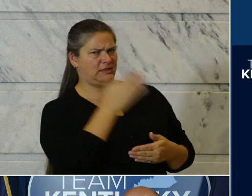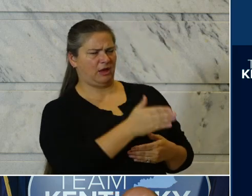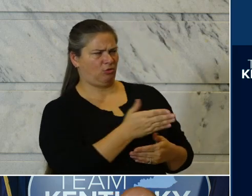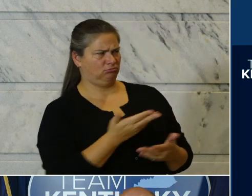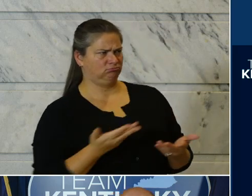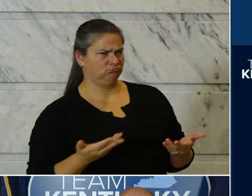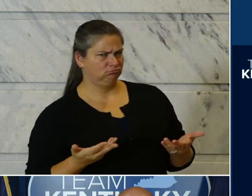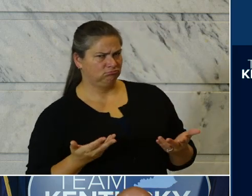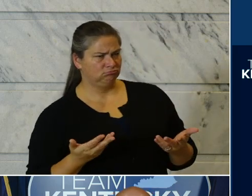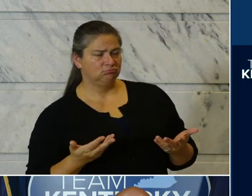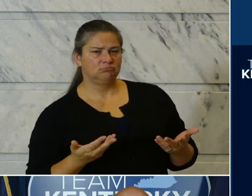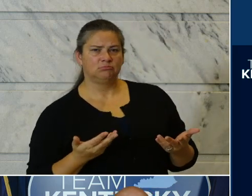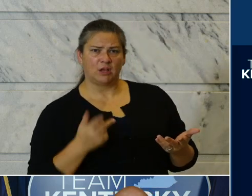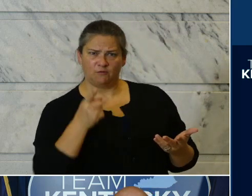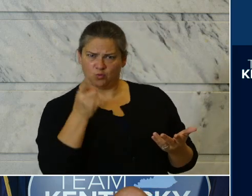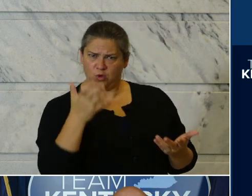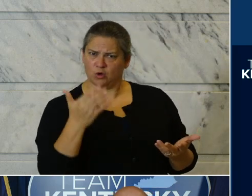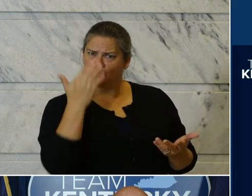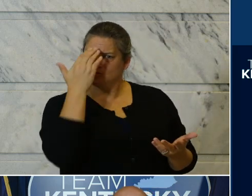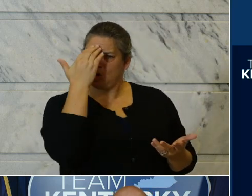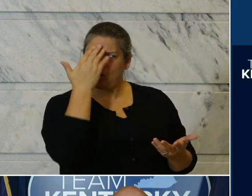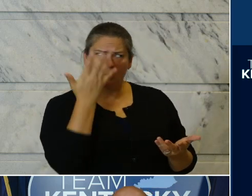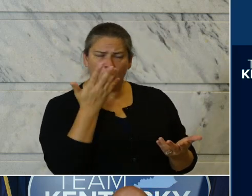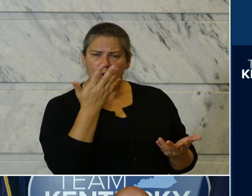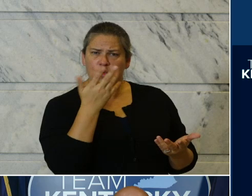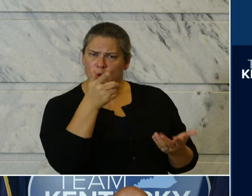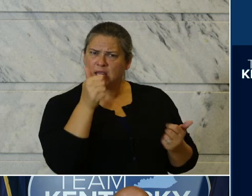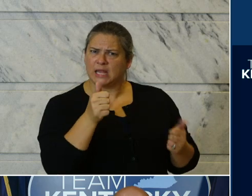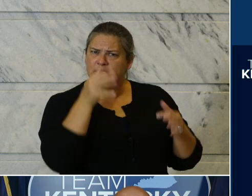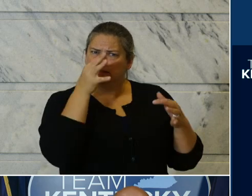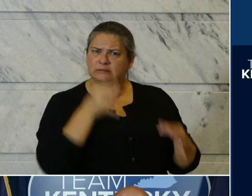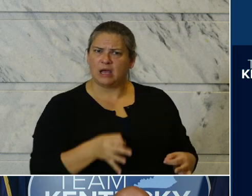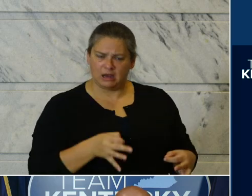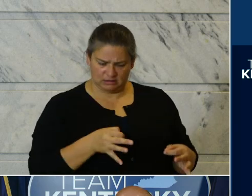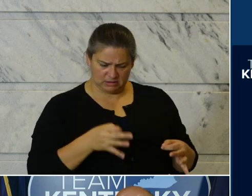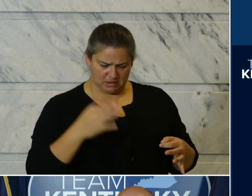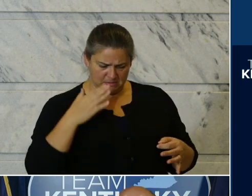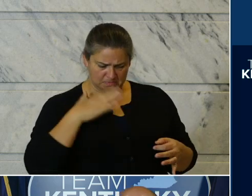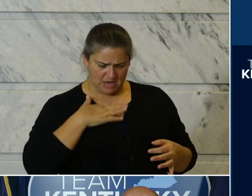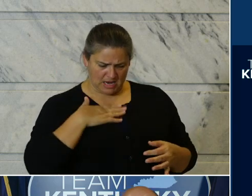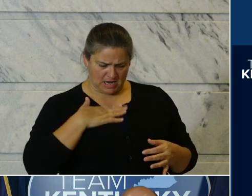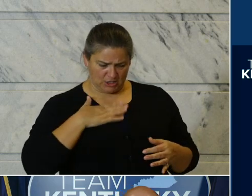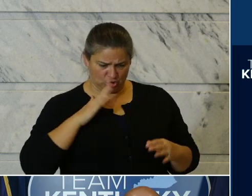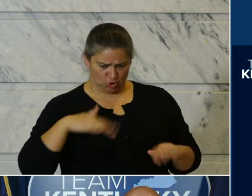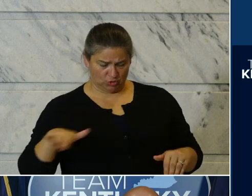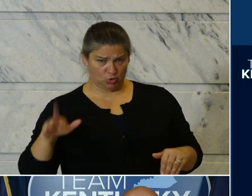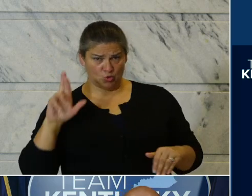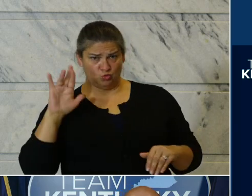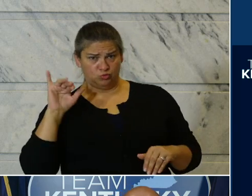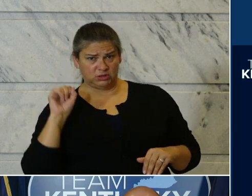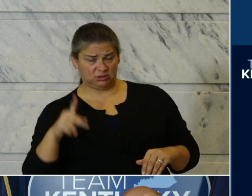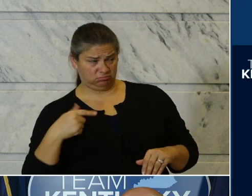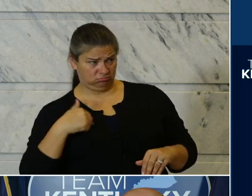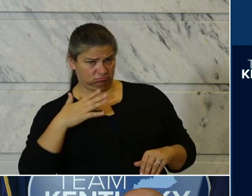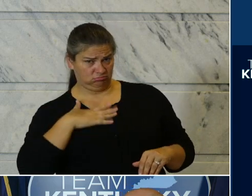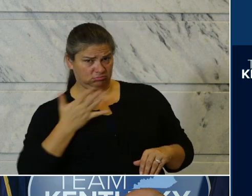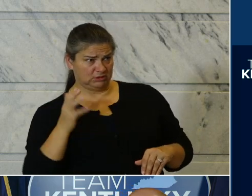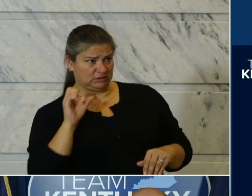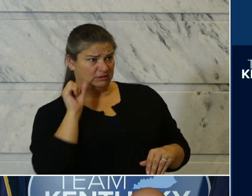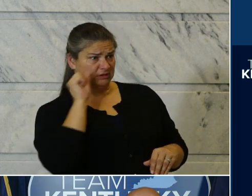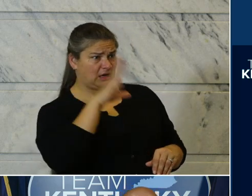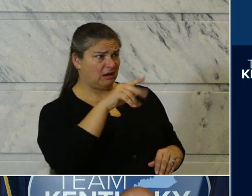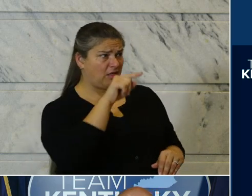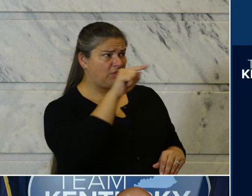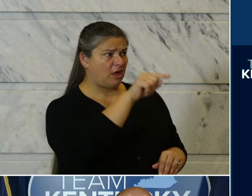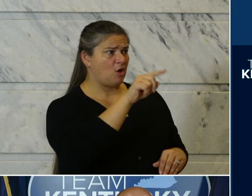know, is there disease in that school, so you can make an informed decision for your risk-benefit analysis for sending your child into the school, reach